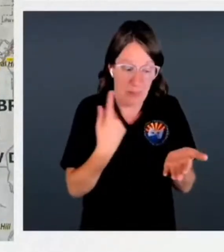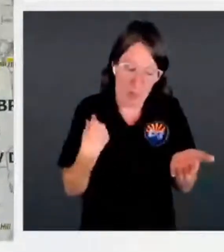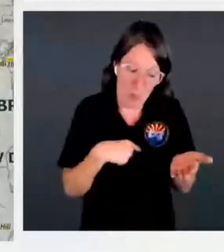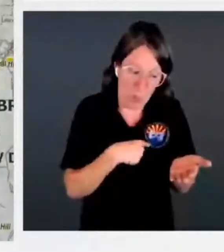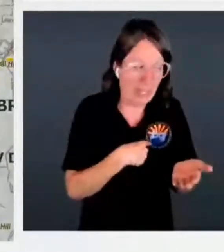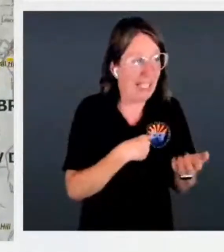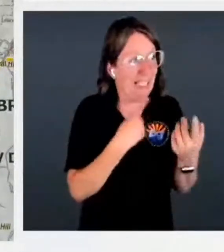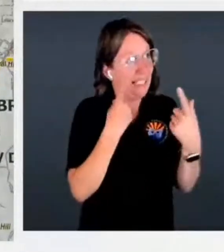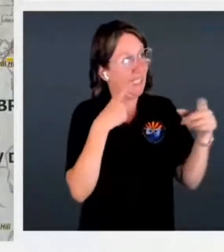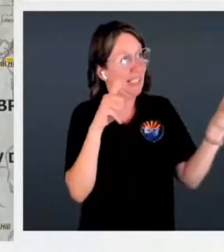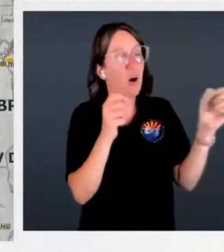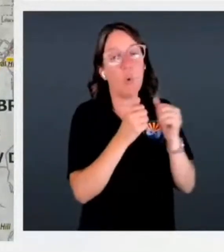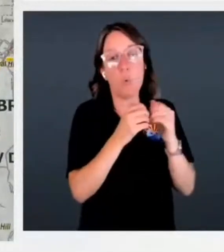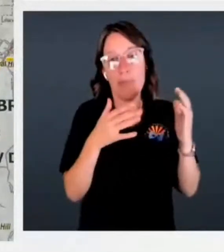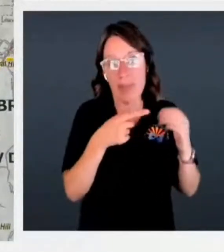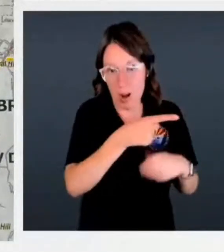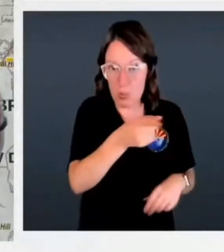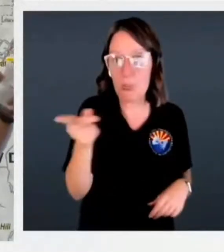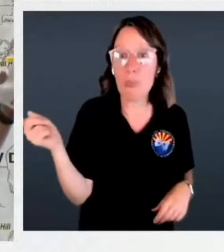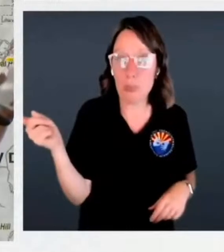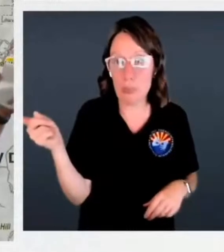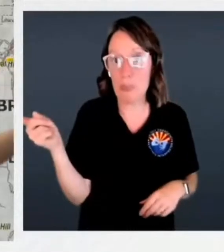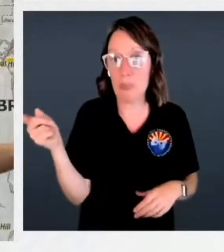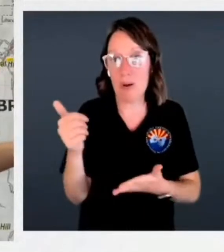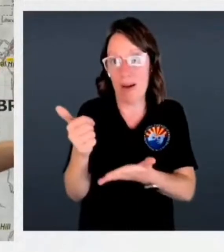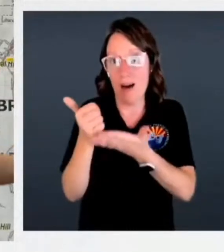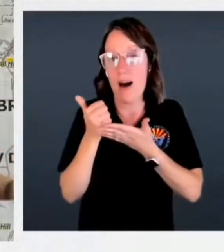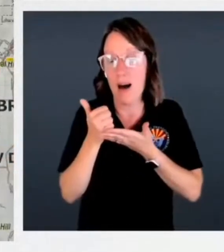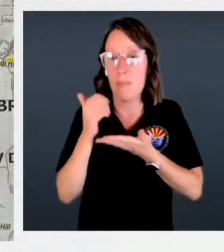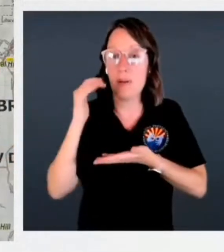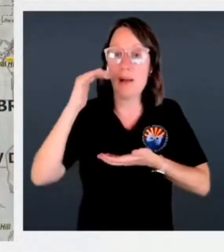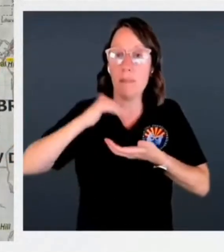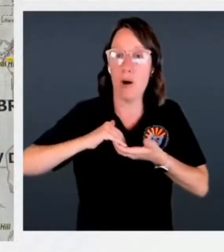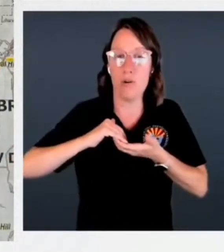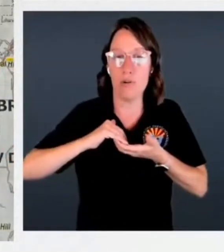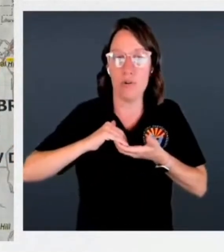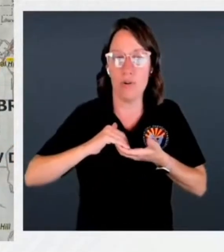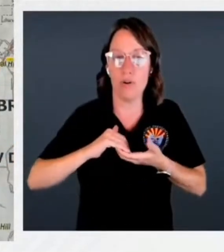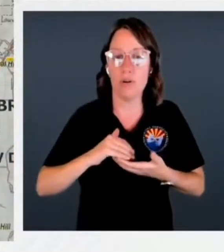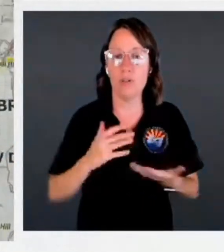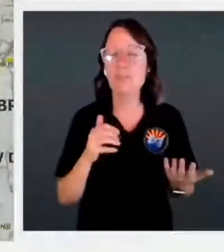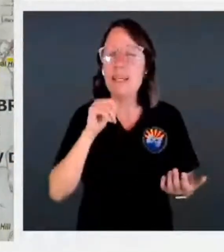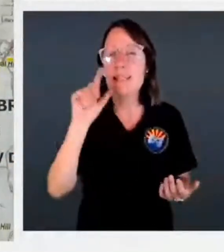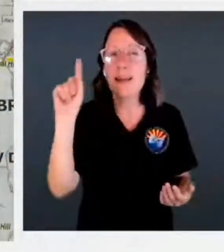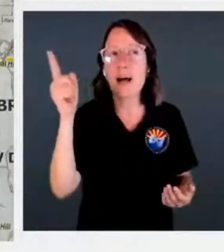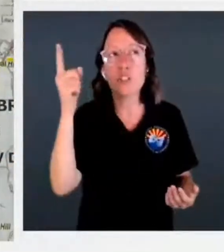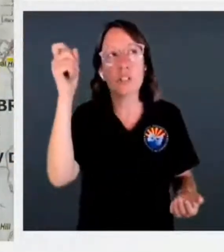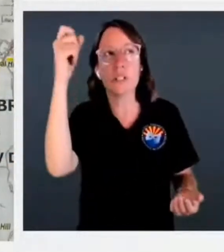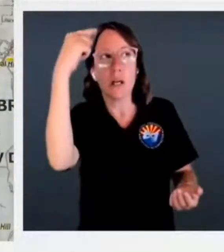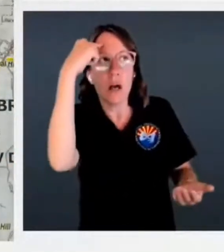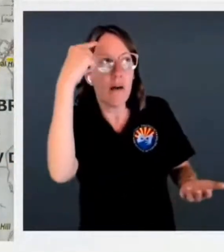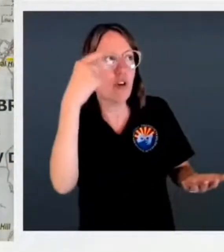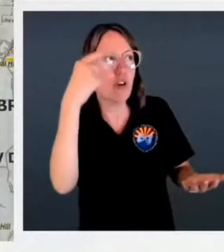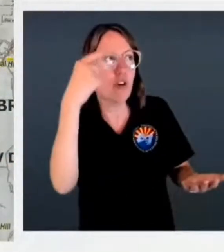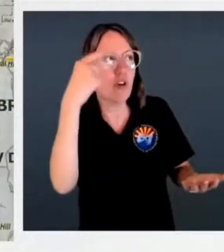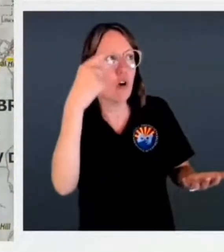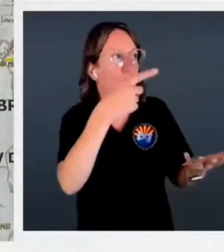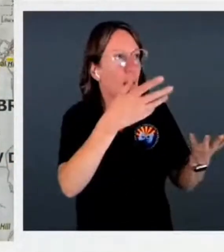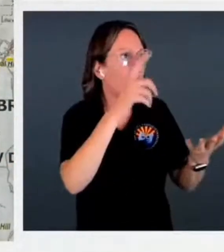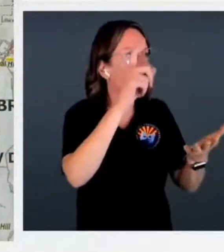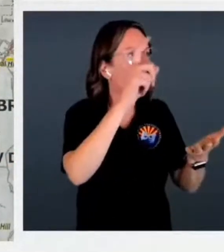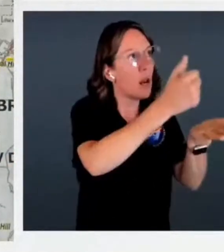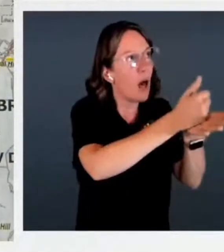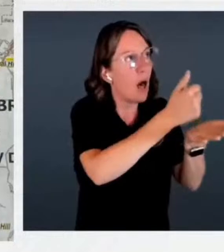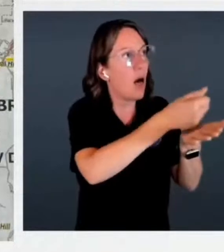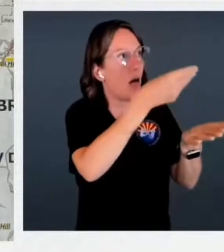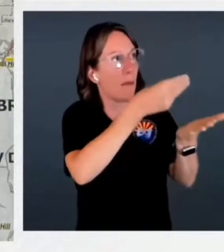without your partnership. It's not just the government, because we know how that can be. We need you as citizens to be part of this.